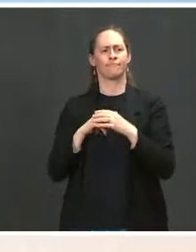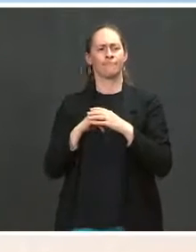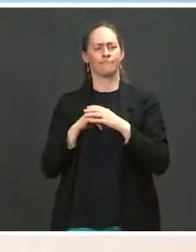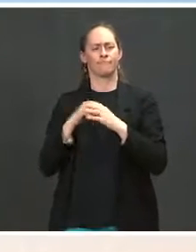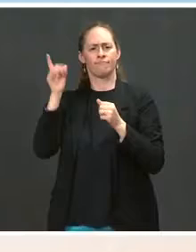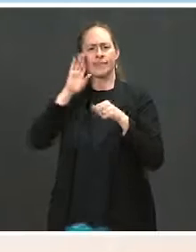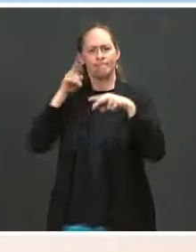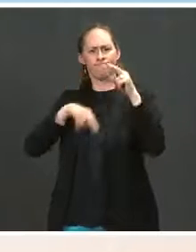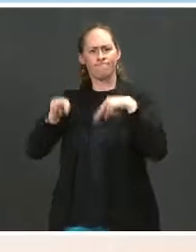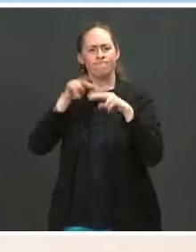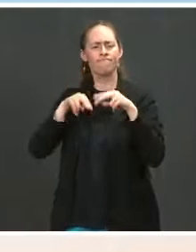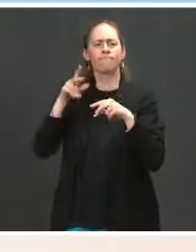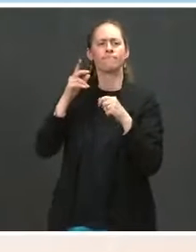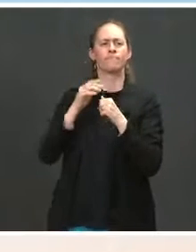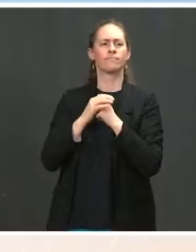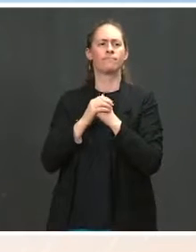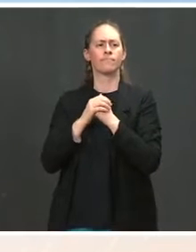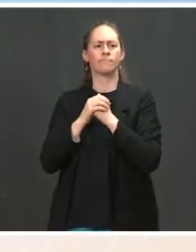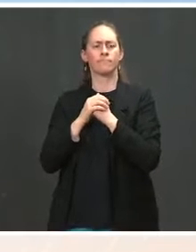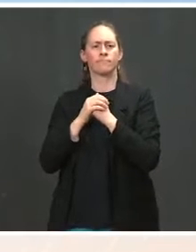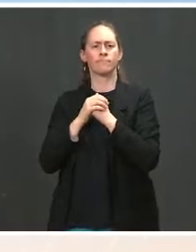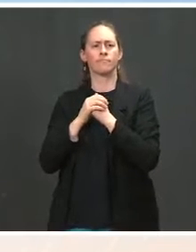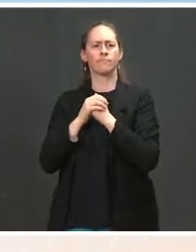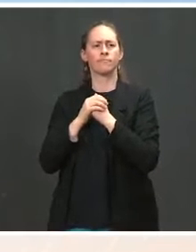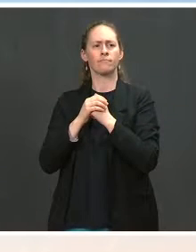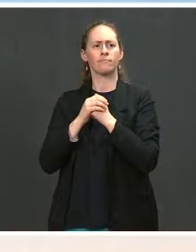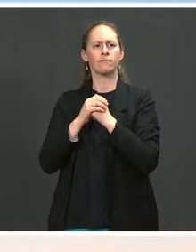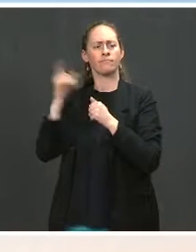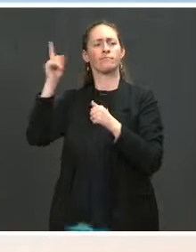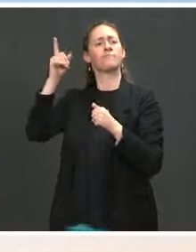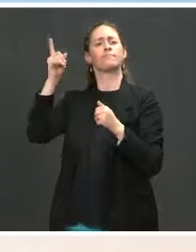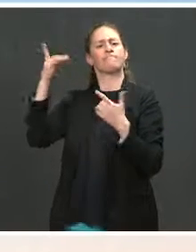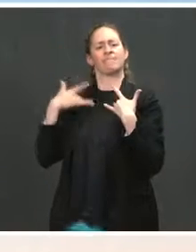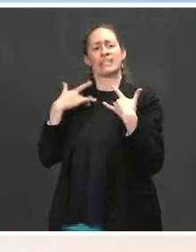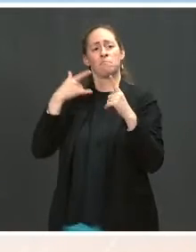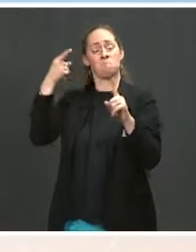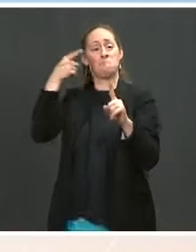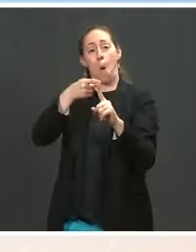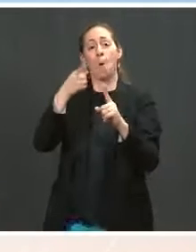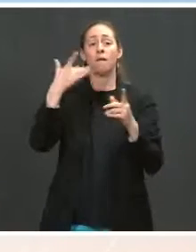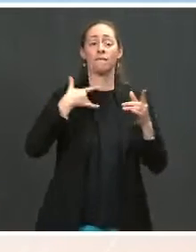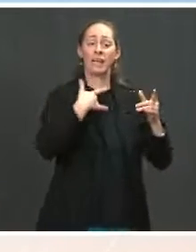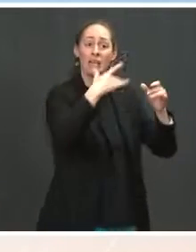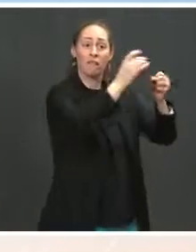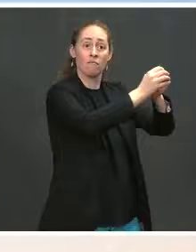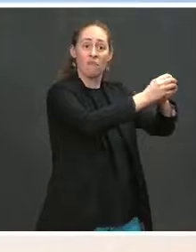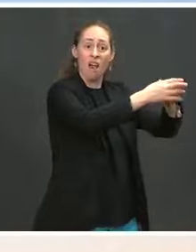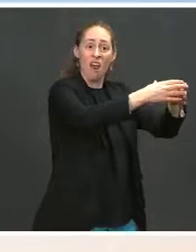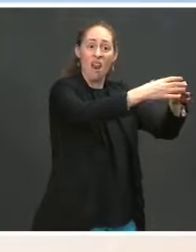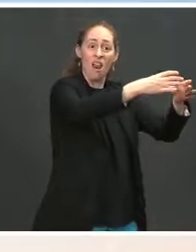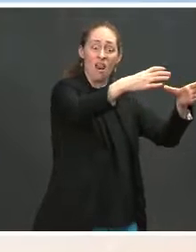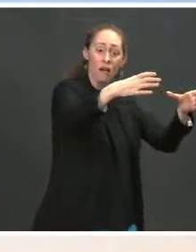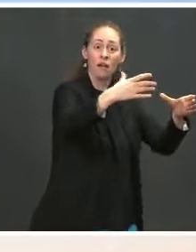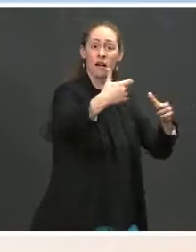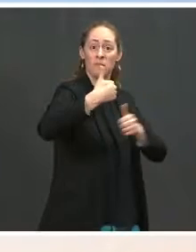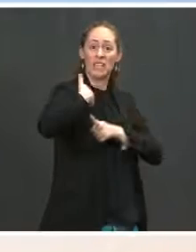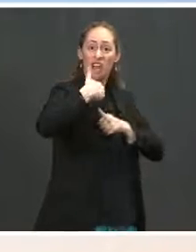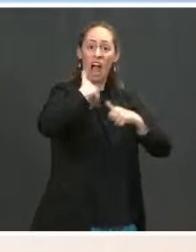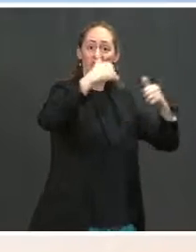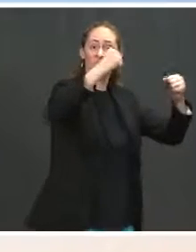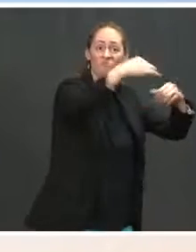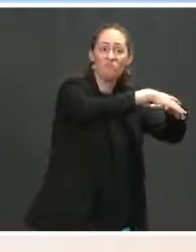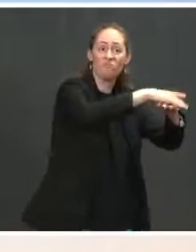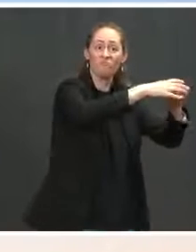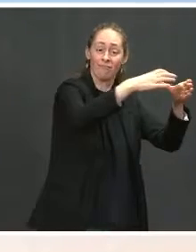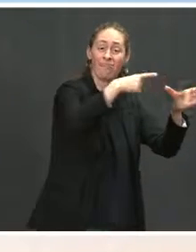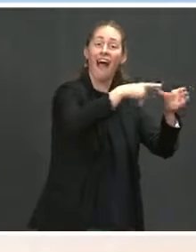Afghanistan. He has long viewed the presence, the military presence in Afghanistan as something that was not a constructive